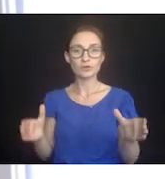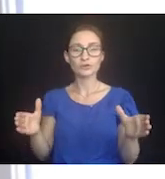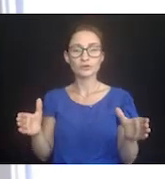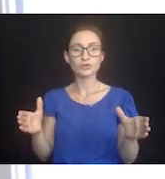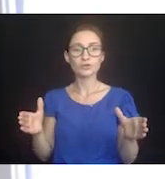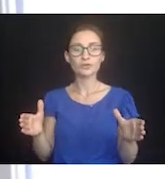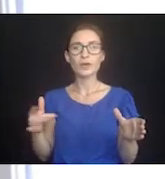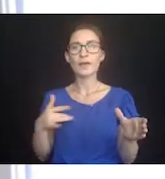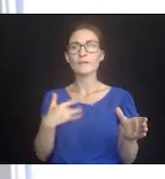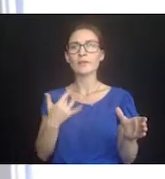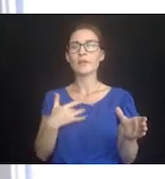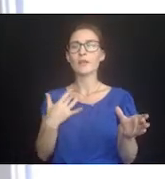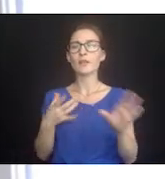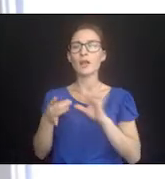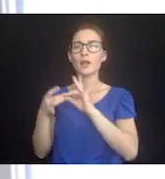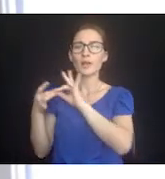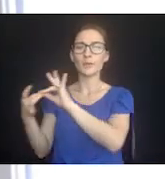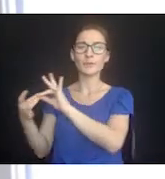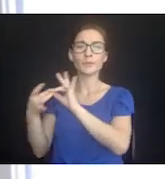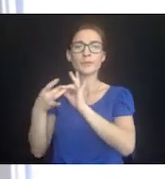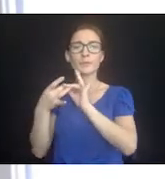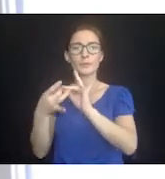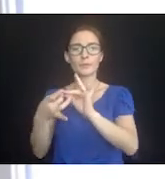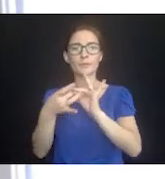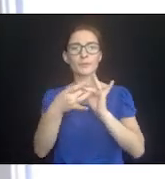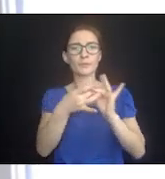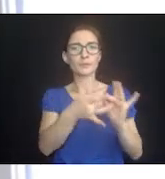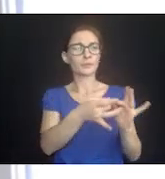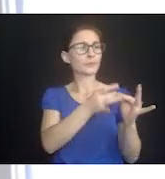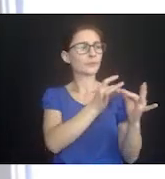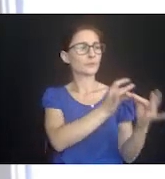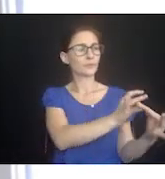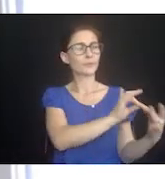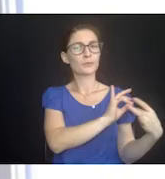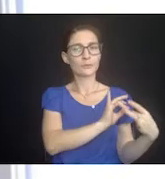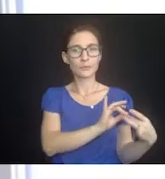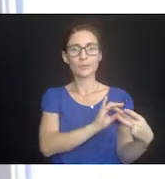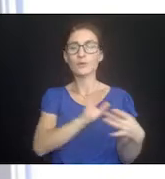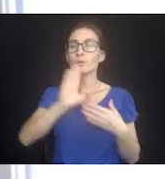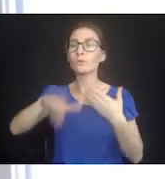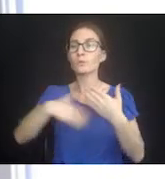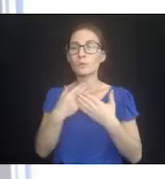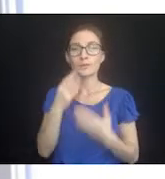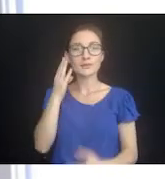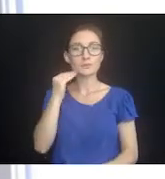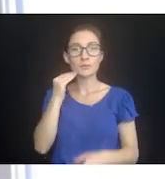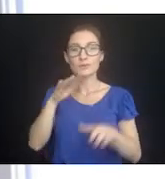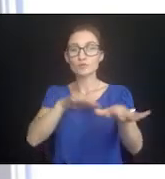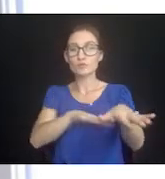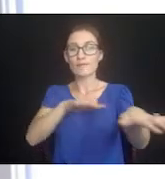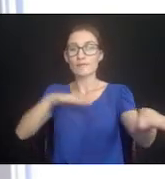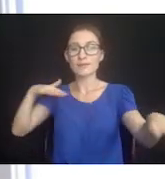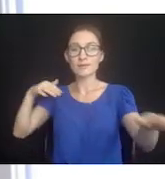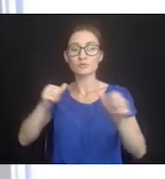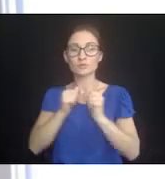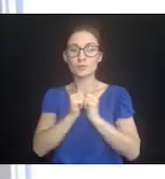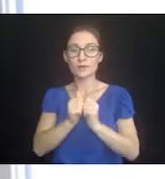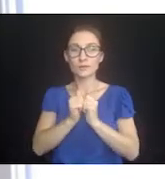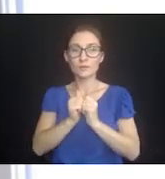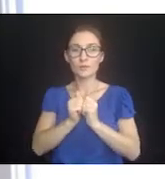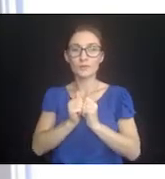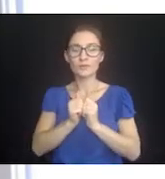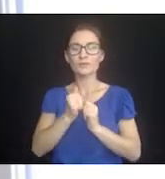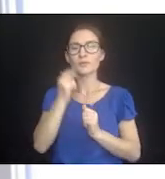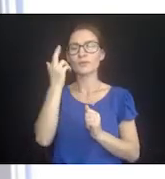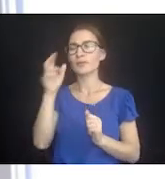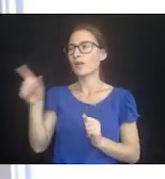could see the other cars in a different way. I felt I was more connected, like we were all in